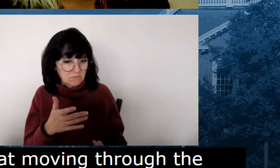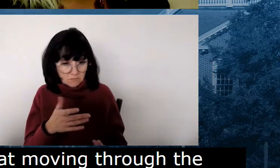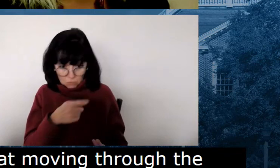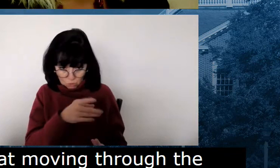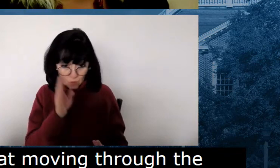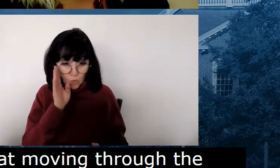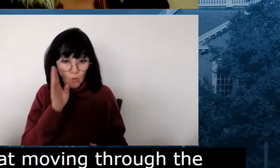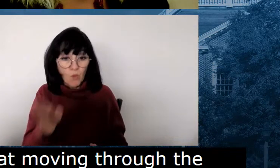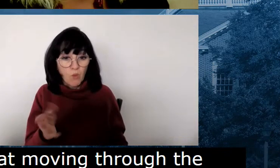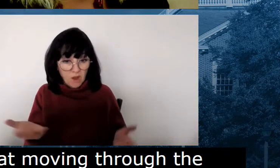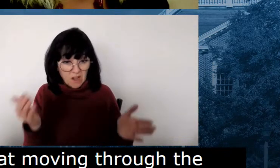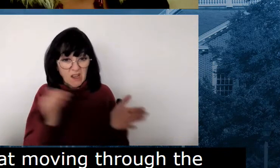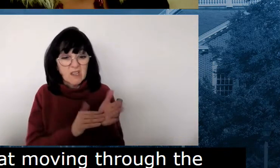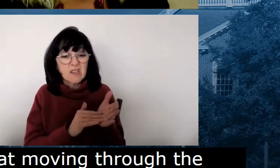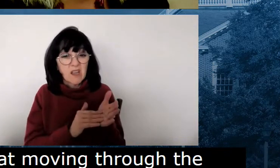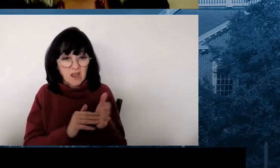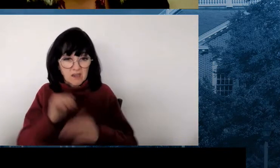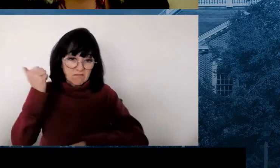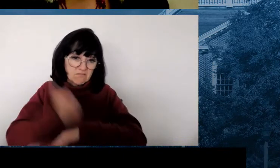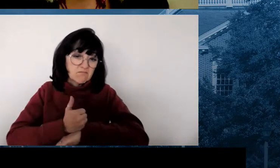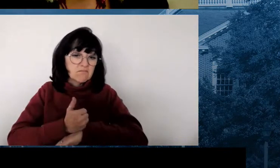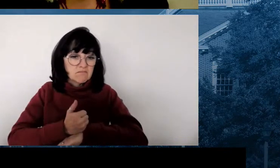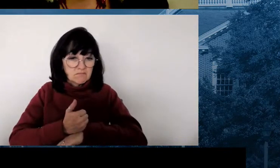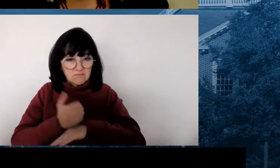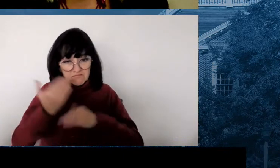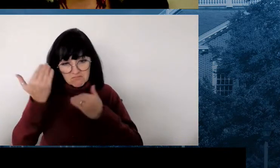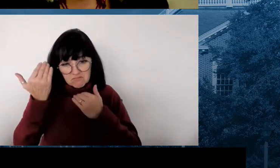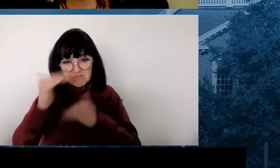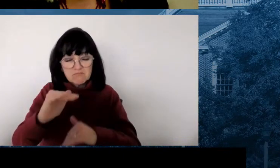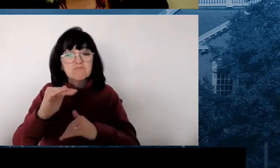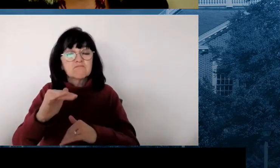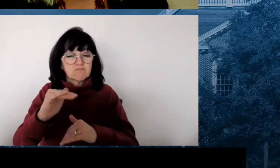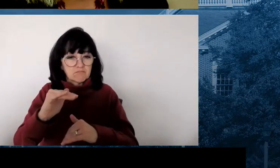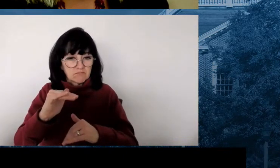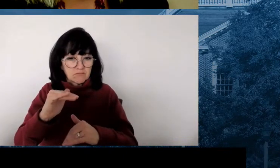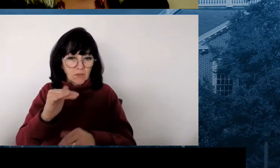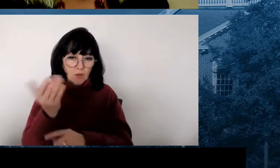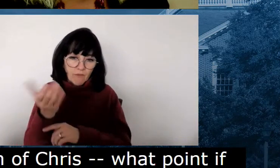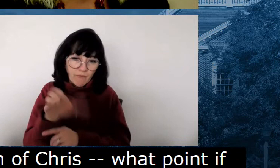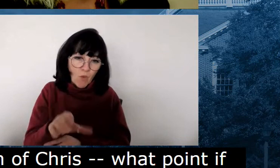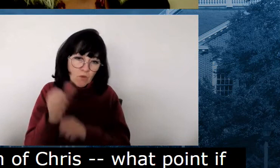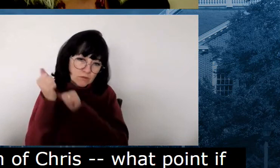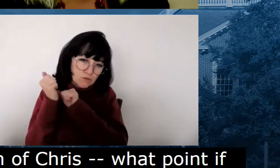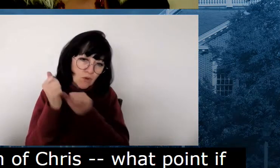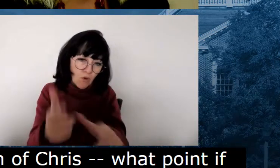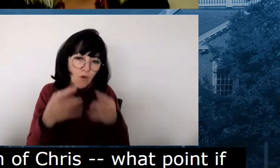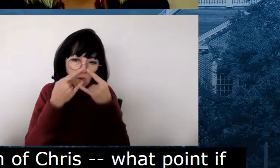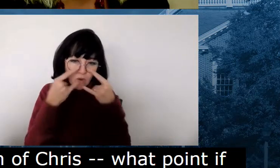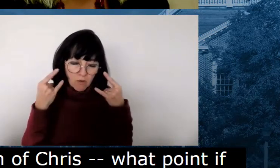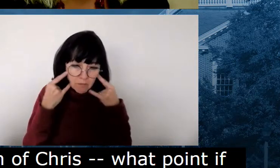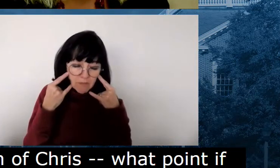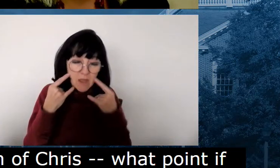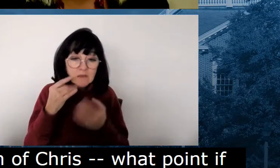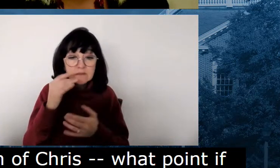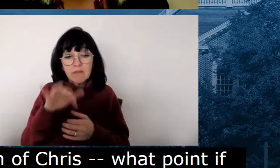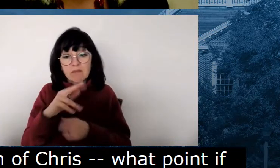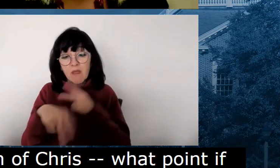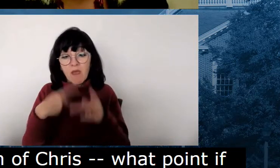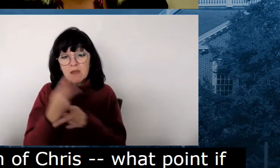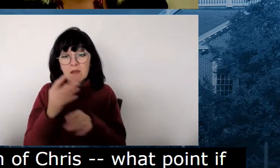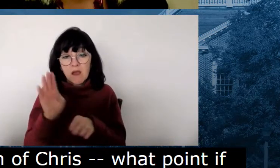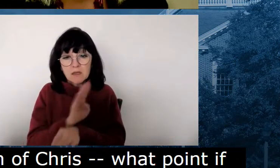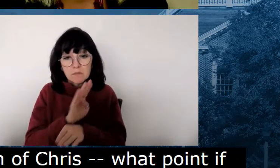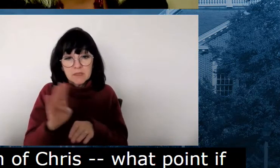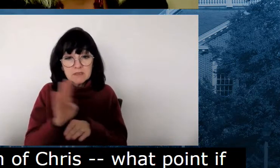again implement restrictions such as masking, limits, closures of certain businesses that contribute to the